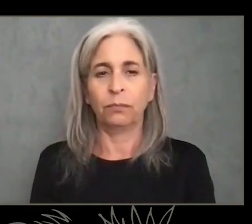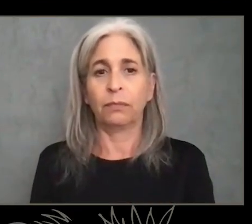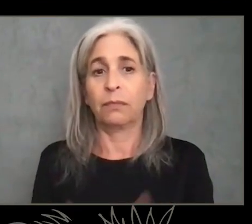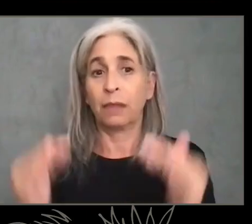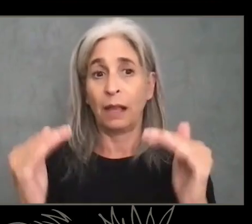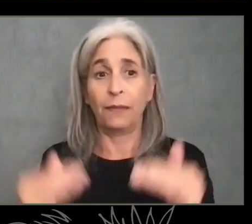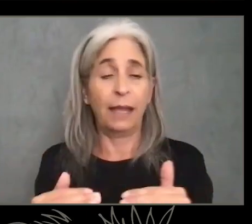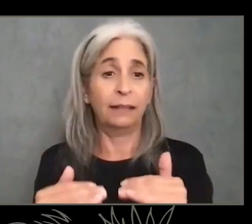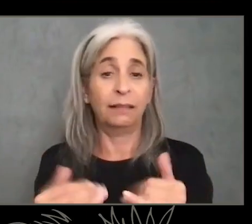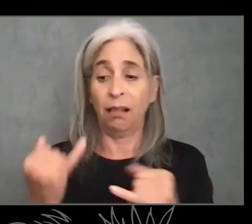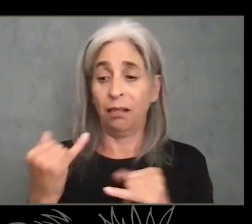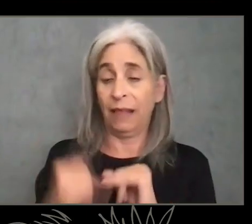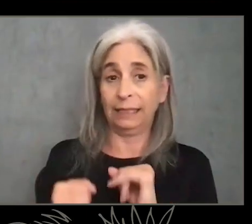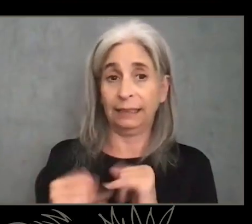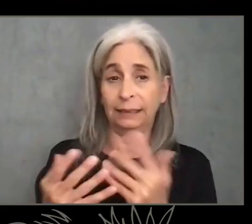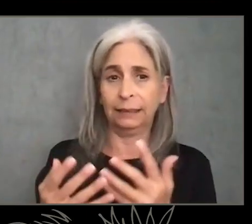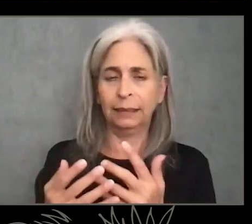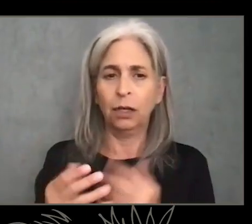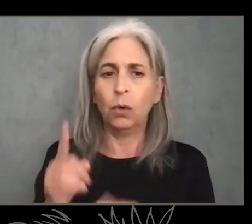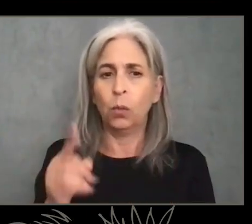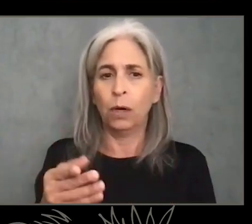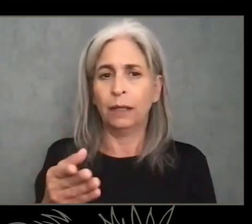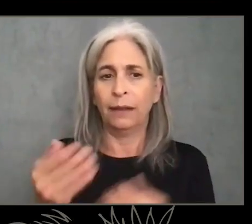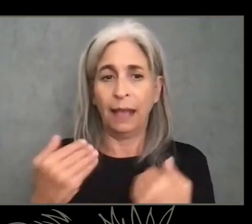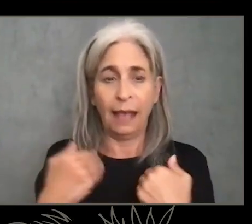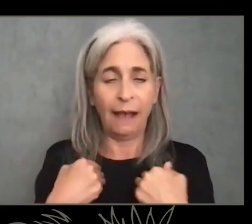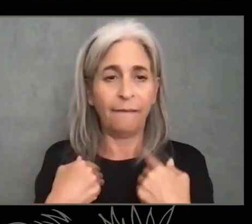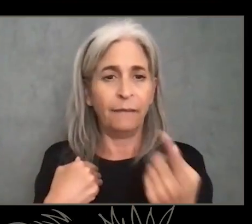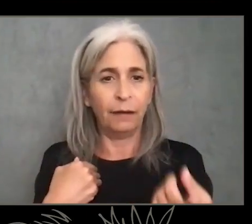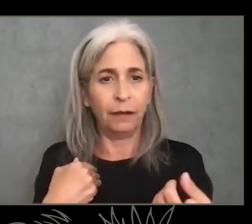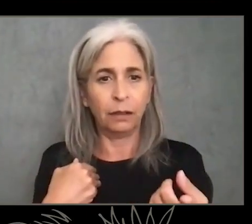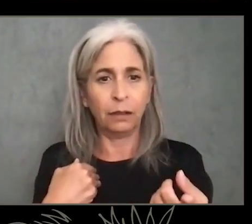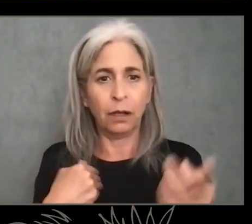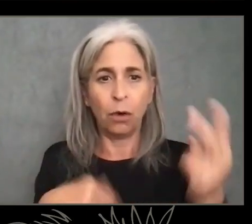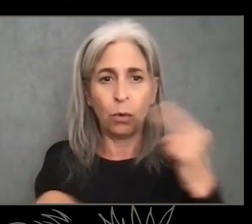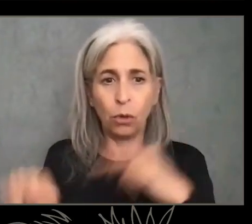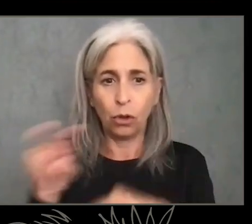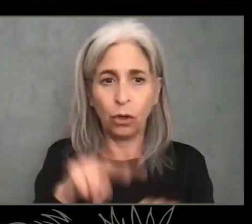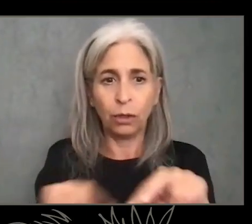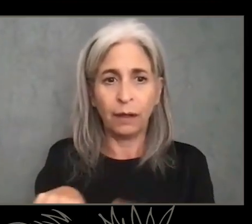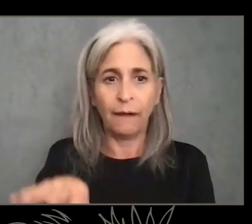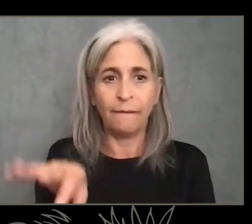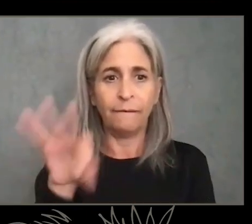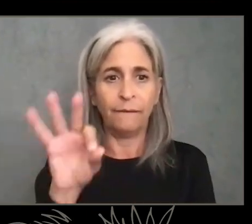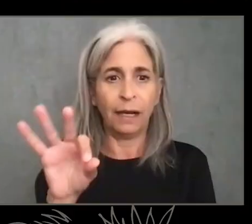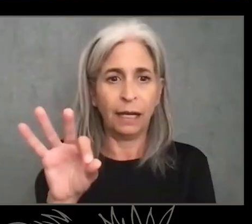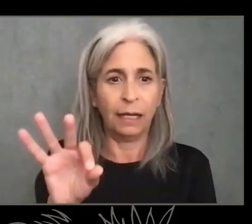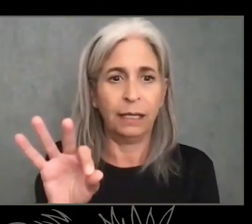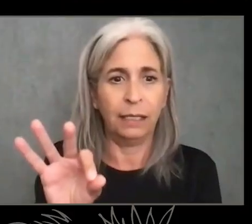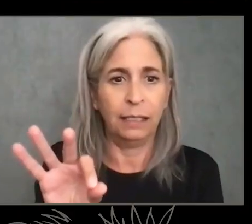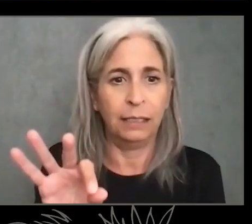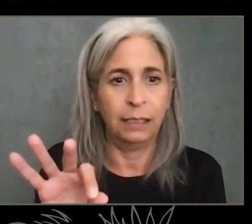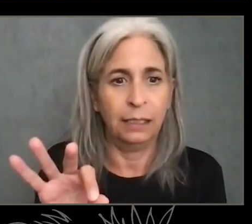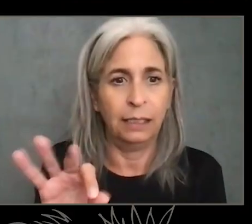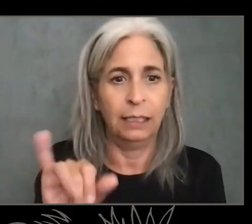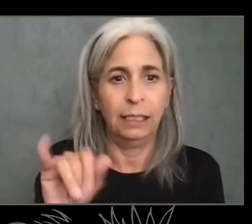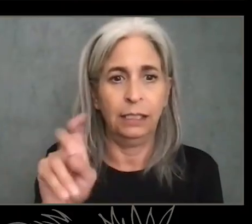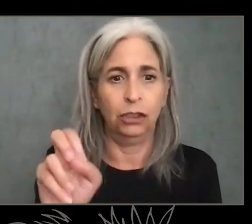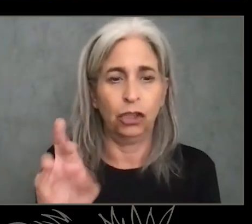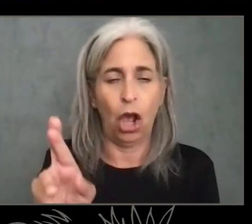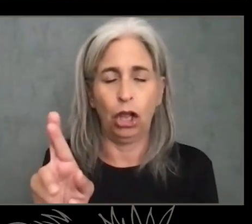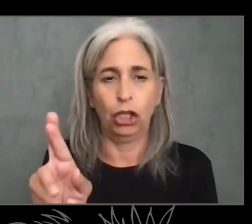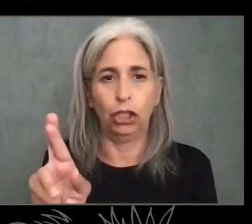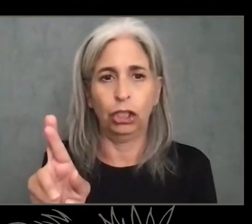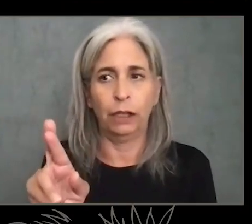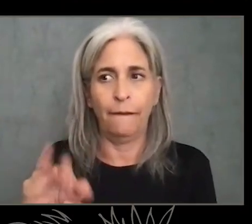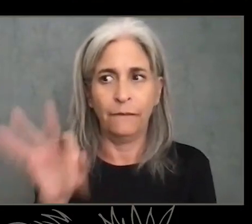And then just finally, once that I have that, it would go and look the find similar. So I'll go into my vector database, find anything